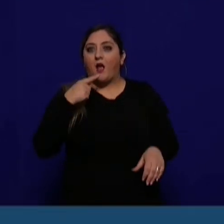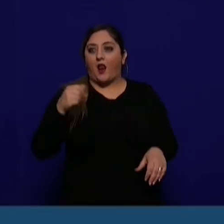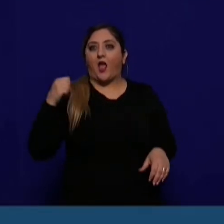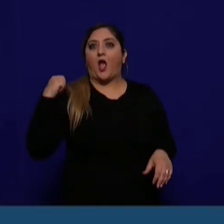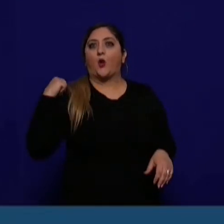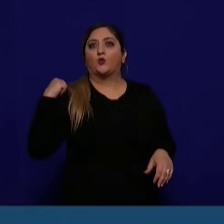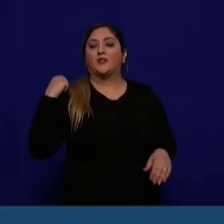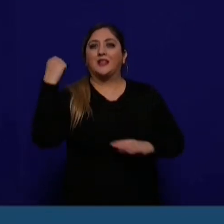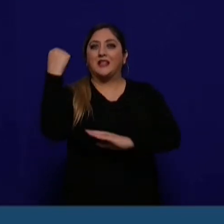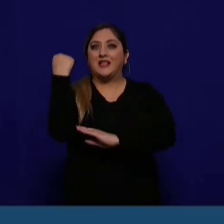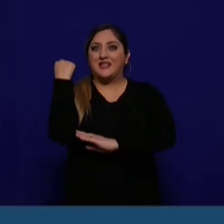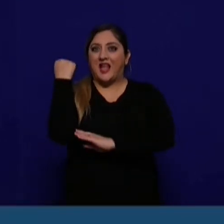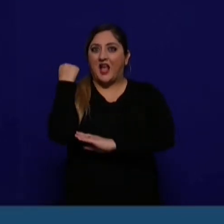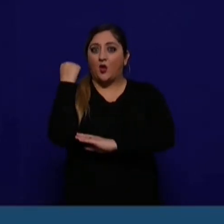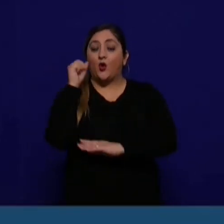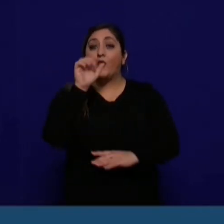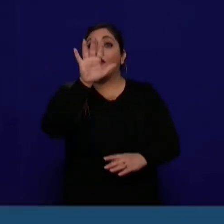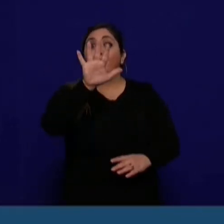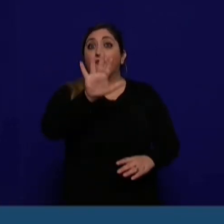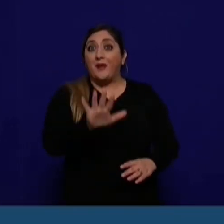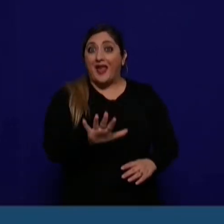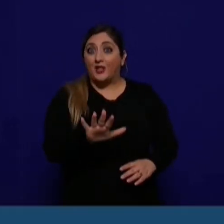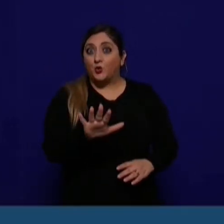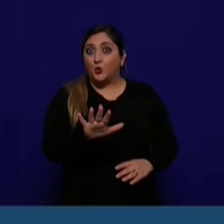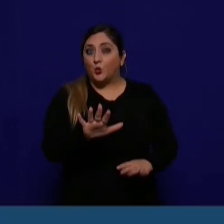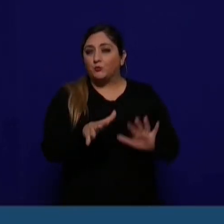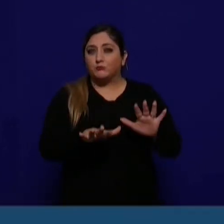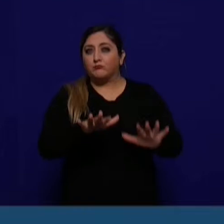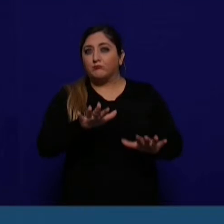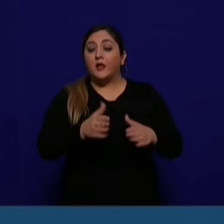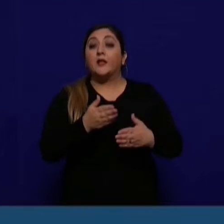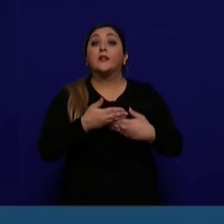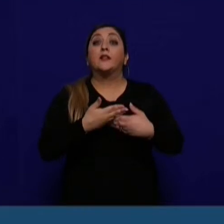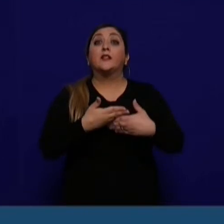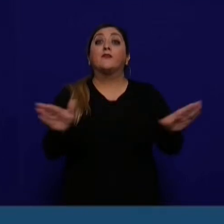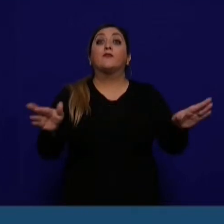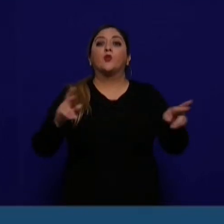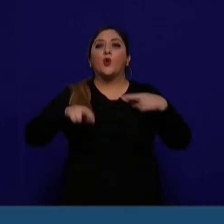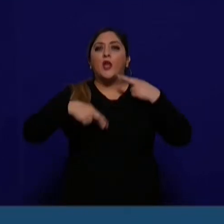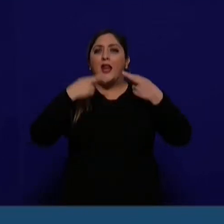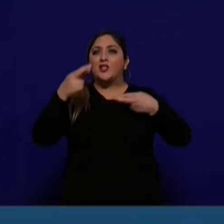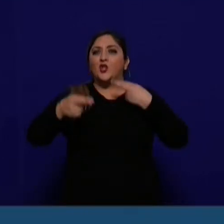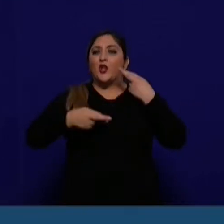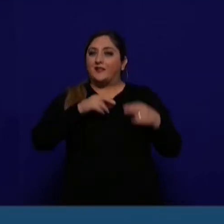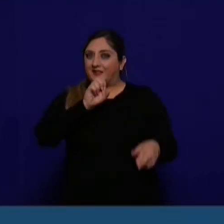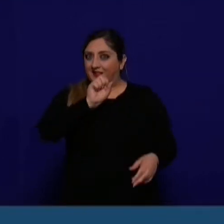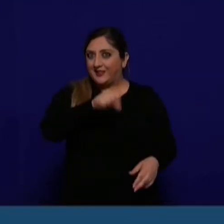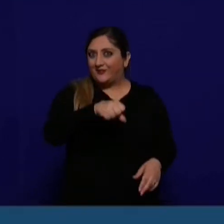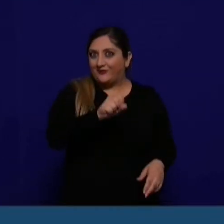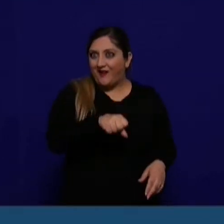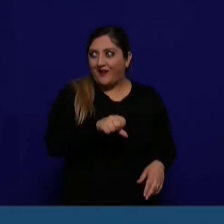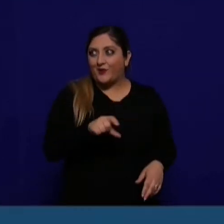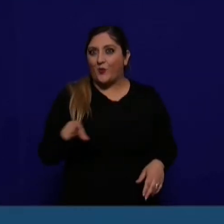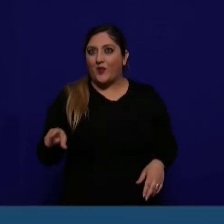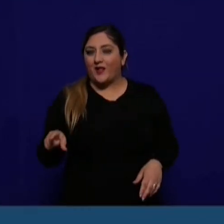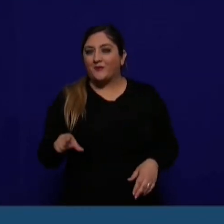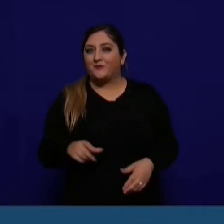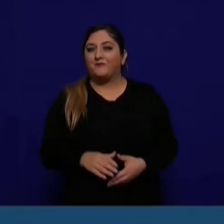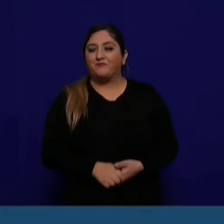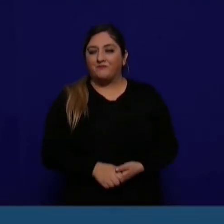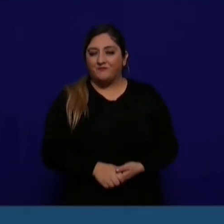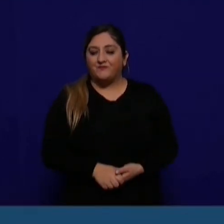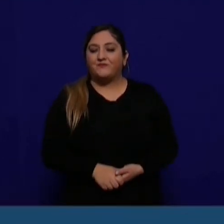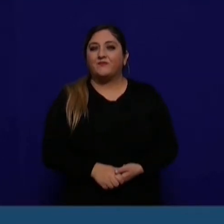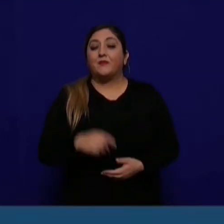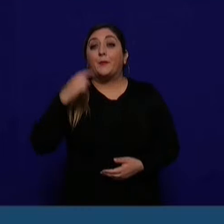tas-saħħa f'nofs Mejju li ġej se jinfetħu r-ristoranti. Huwa plawżibbli li jsir dan ġbieħ taraw li d-dinja fatwali u hemm